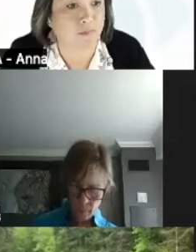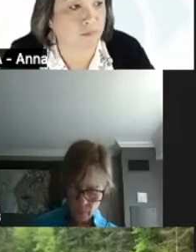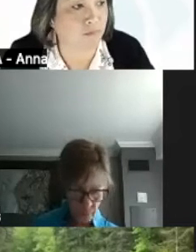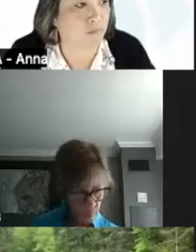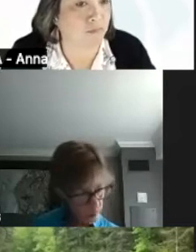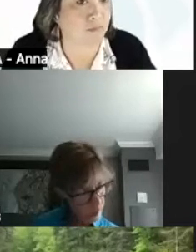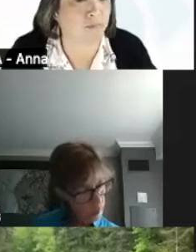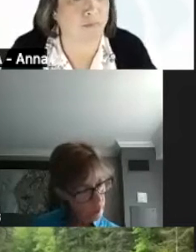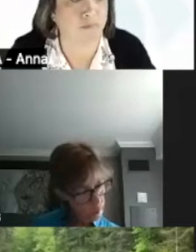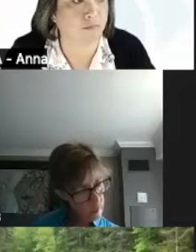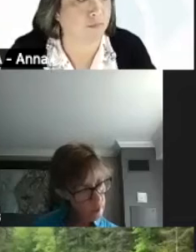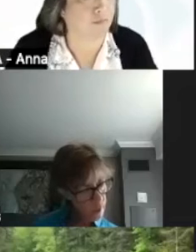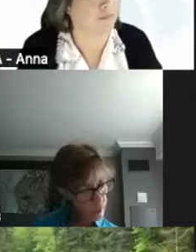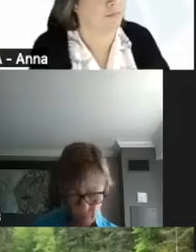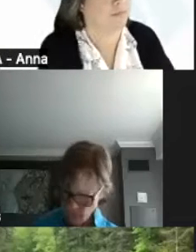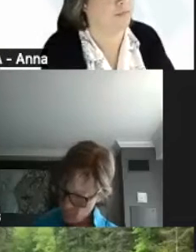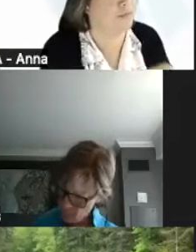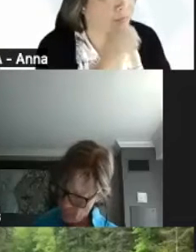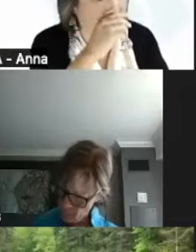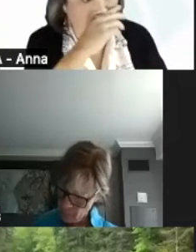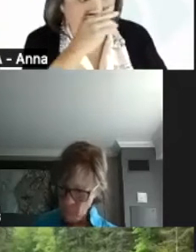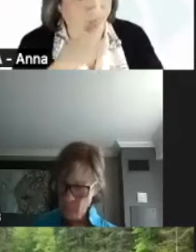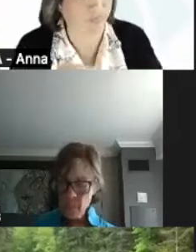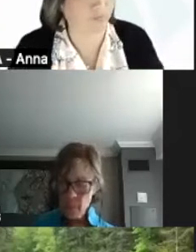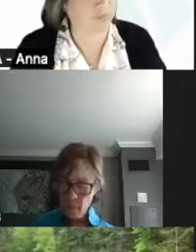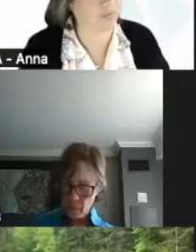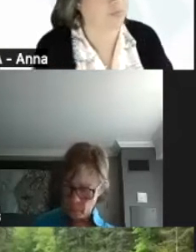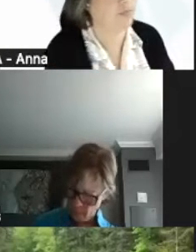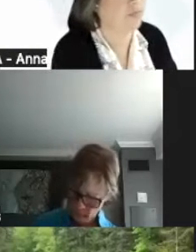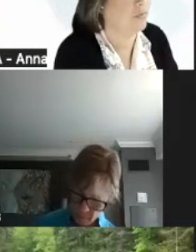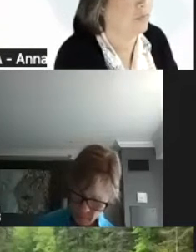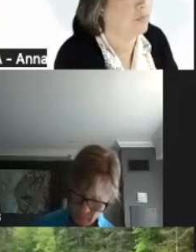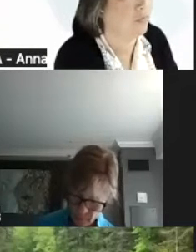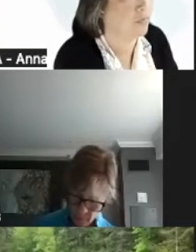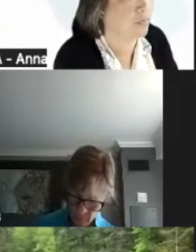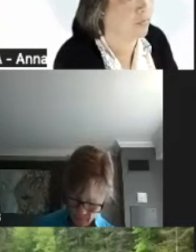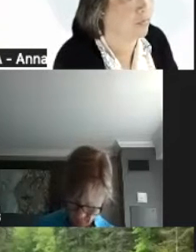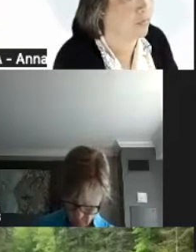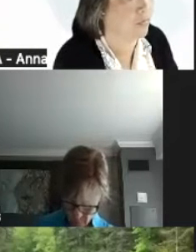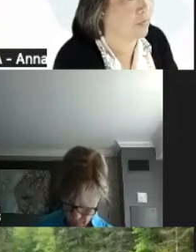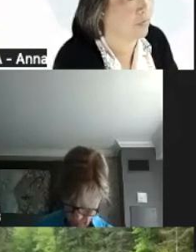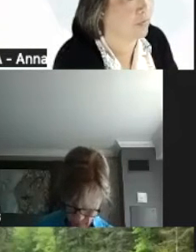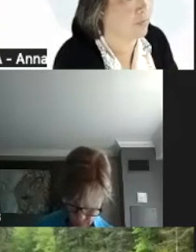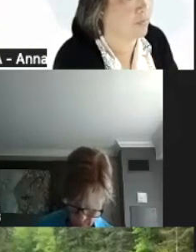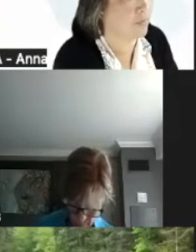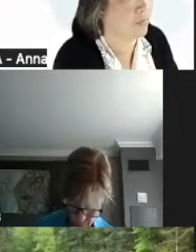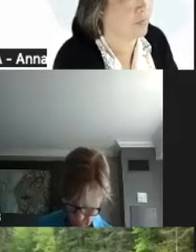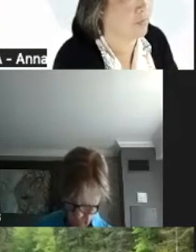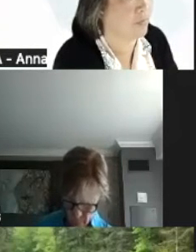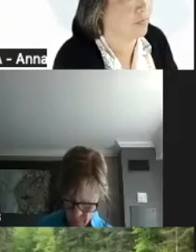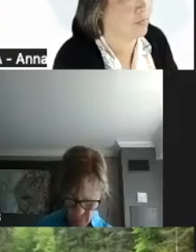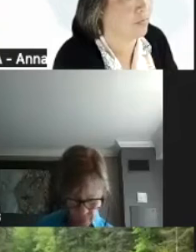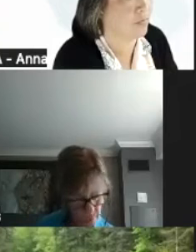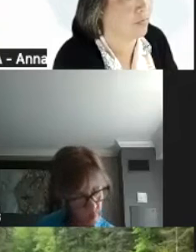sound waves from earthquakes coming and gives you a few seconds of warning that the ground